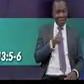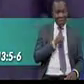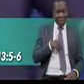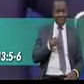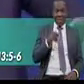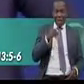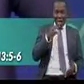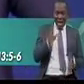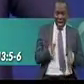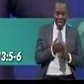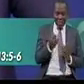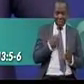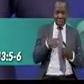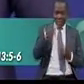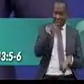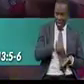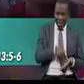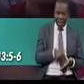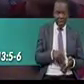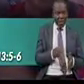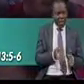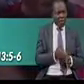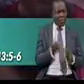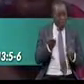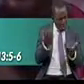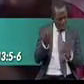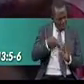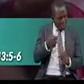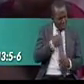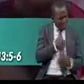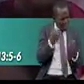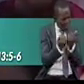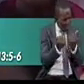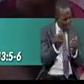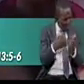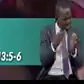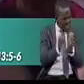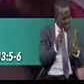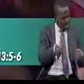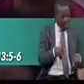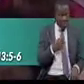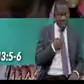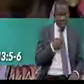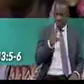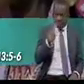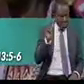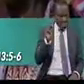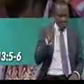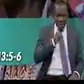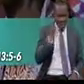coming? You go first. You will not follow them.